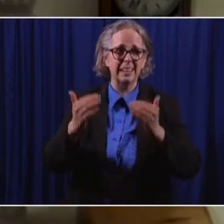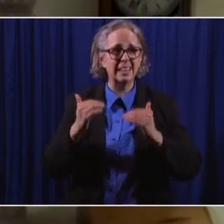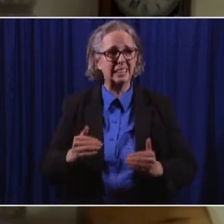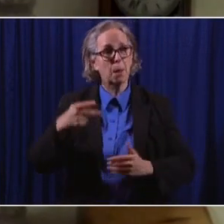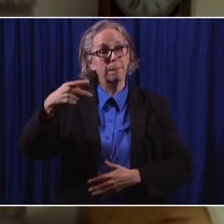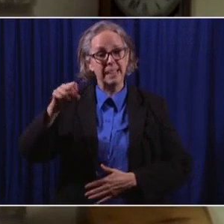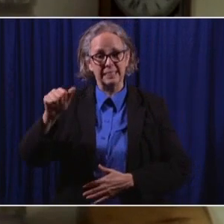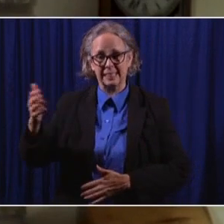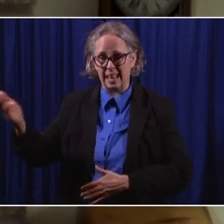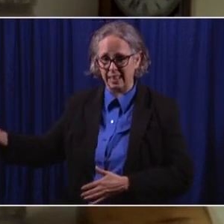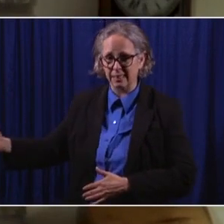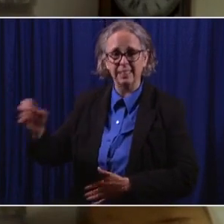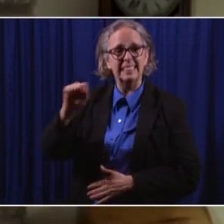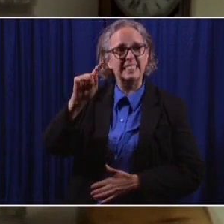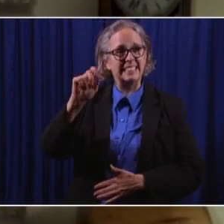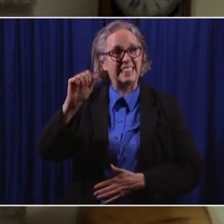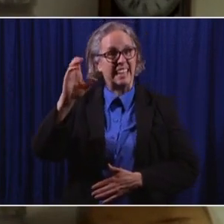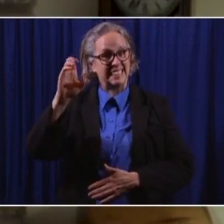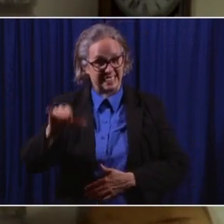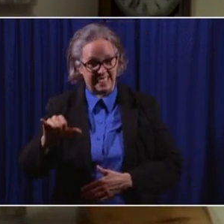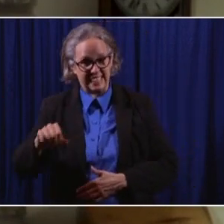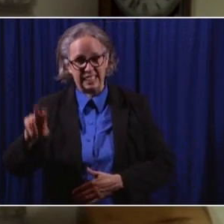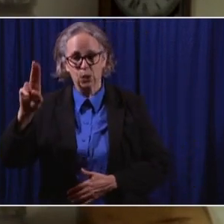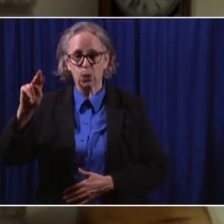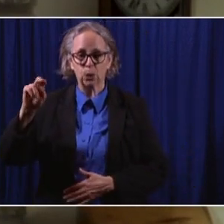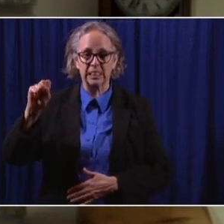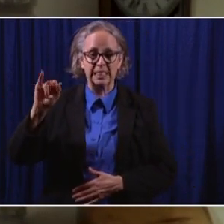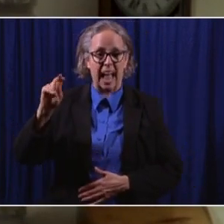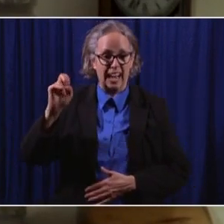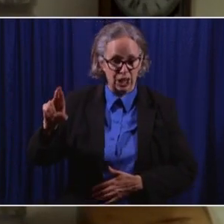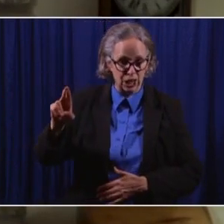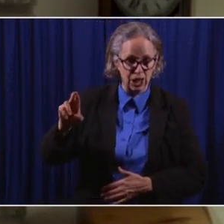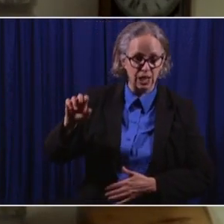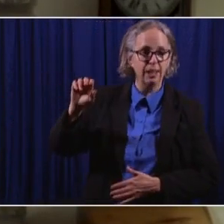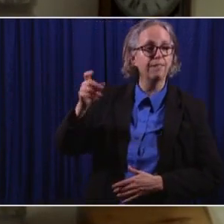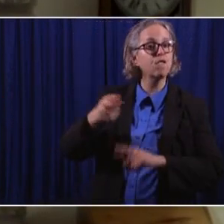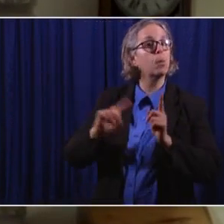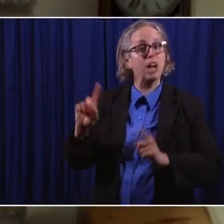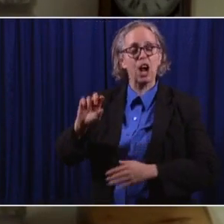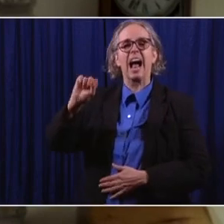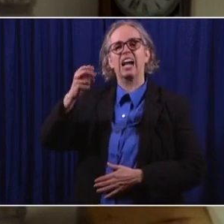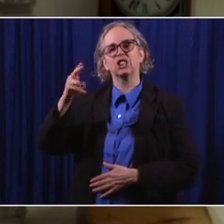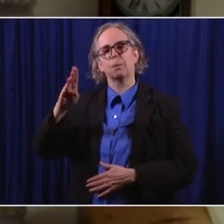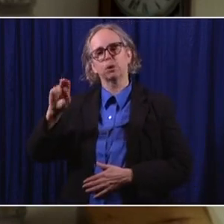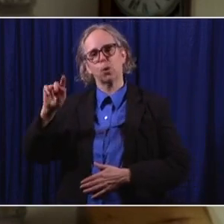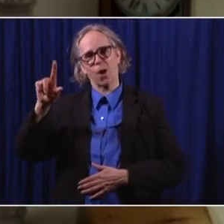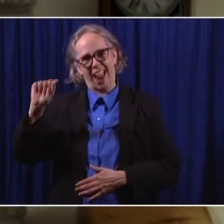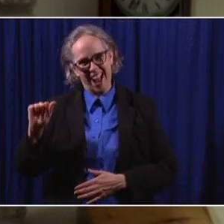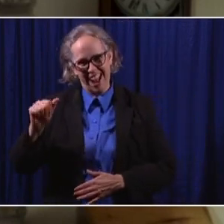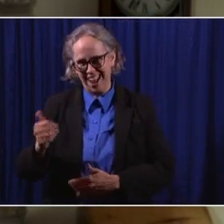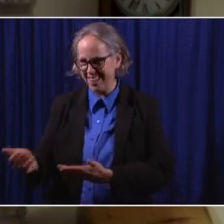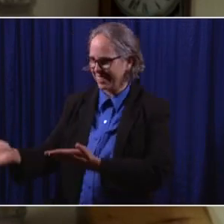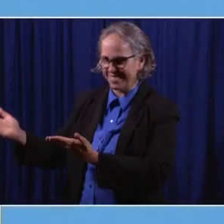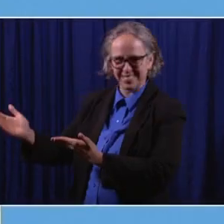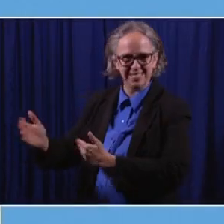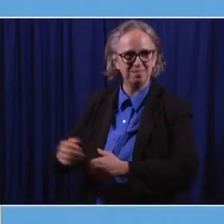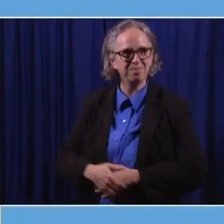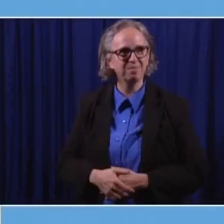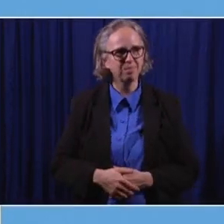Unsinger, a resident of Ashtabula County, who says nothing could have prepared her for what she went through with COVID-19.